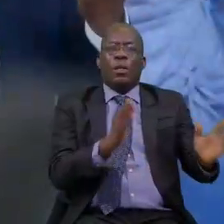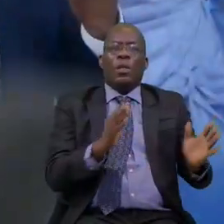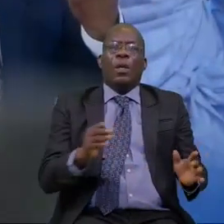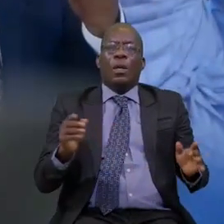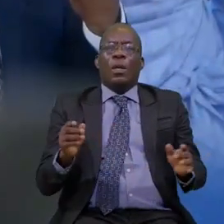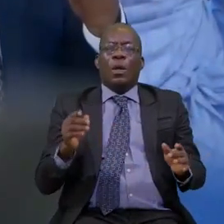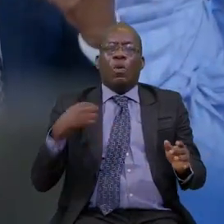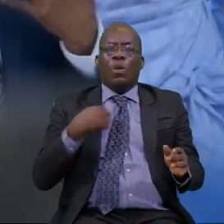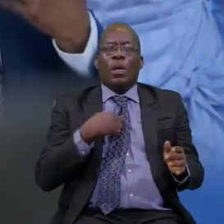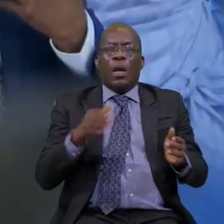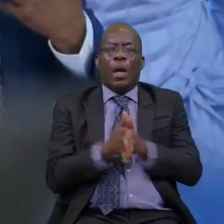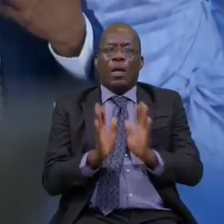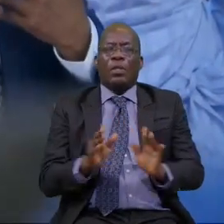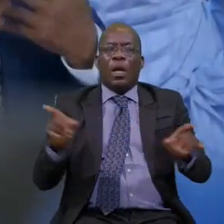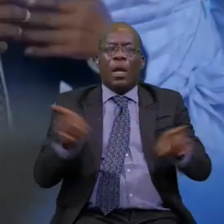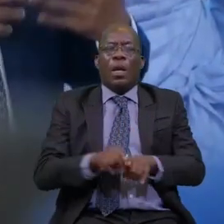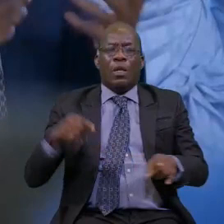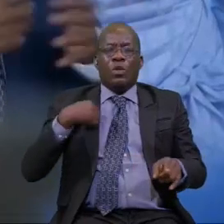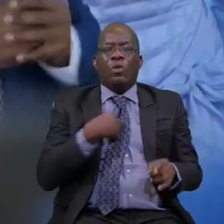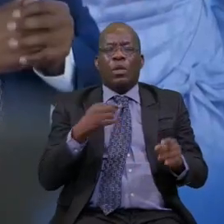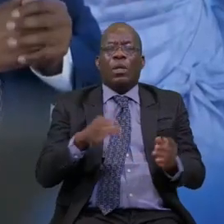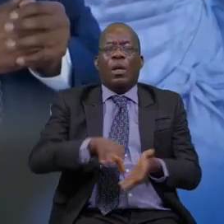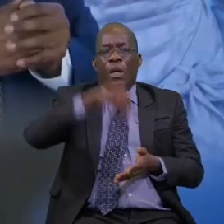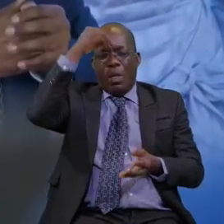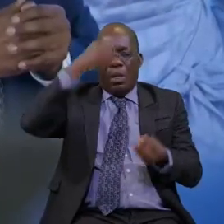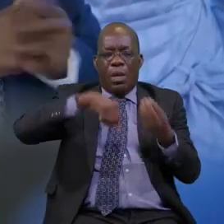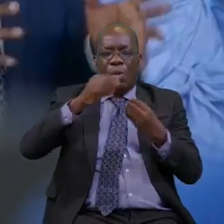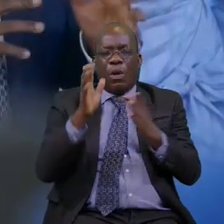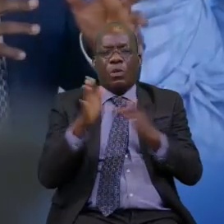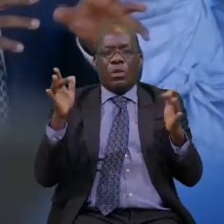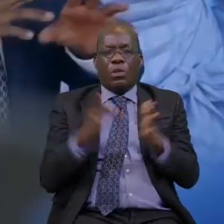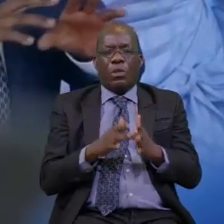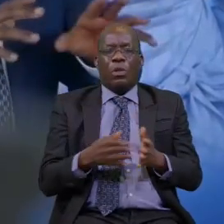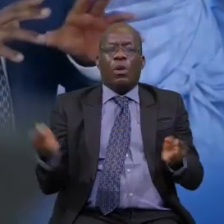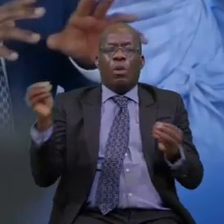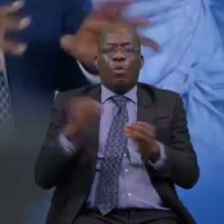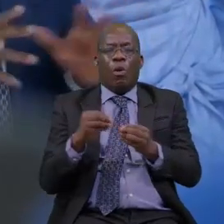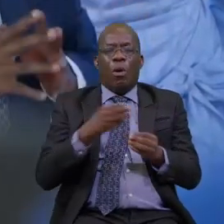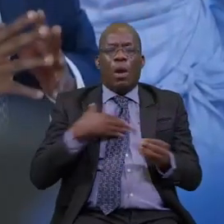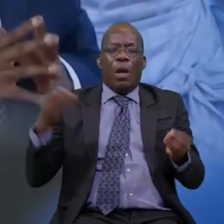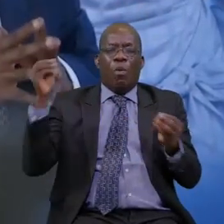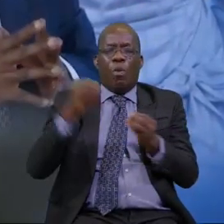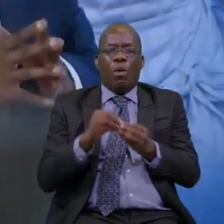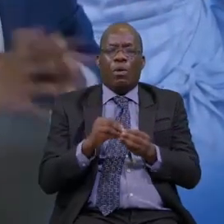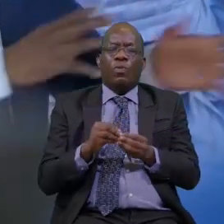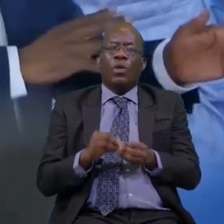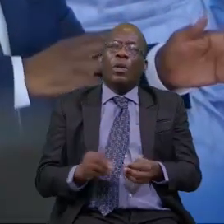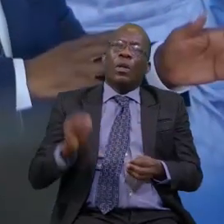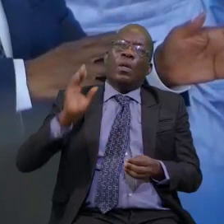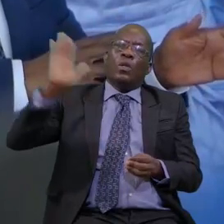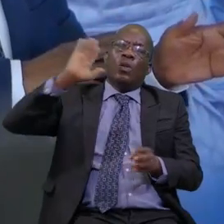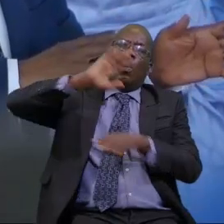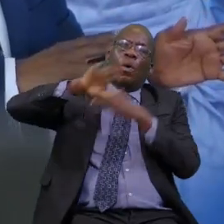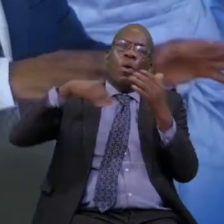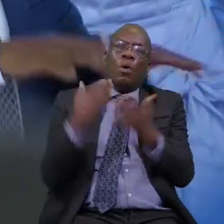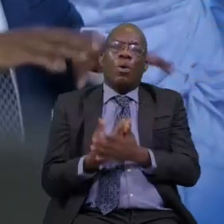we learn about Jesus more and more, is all sufficiency for